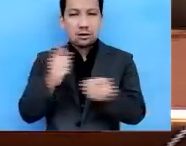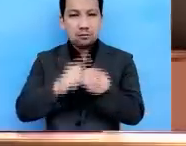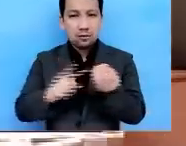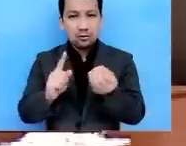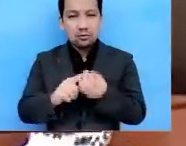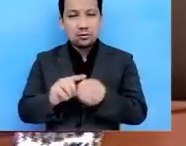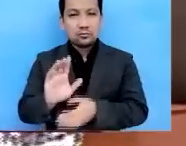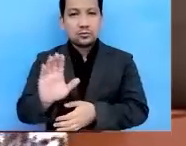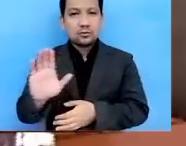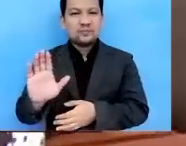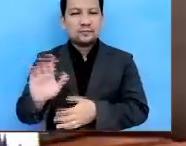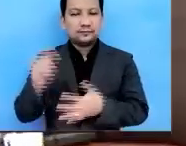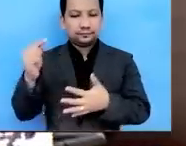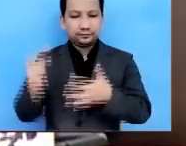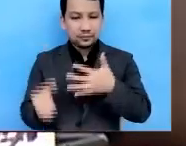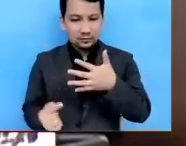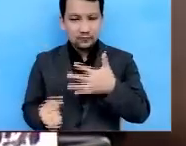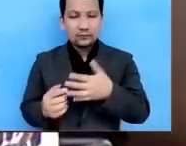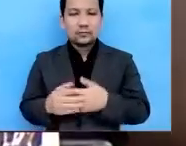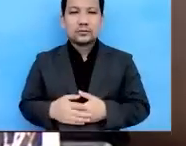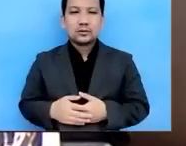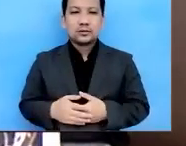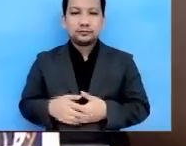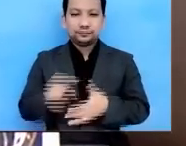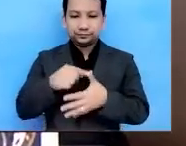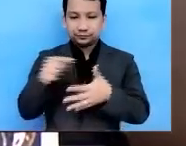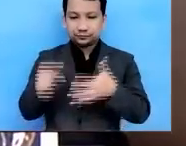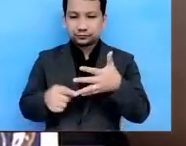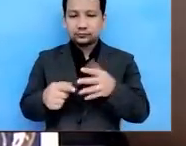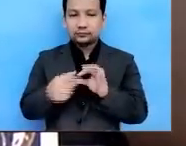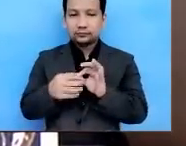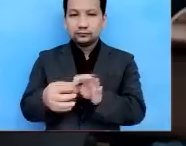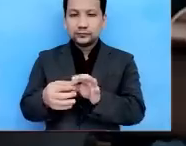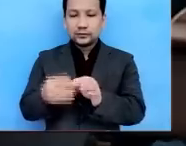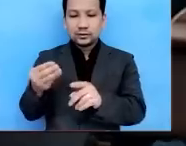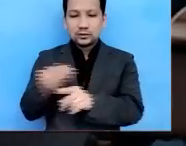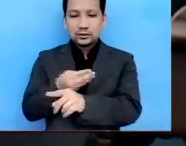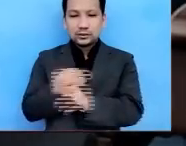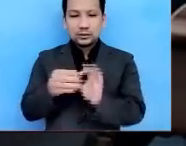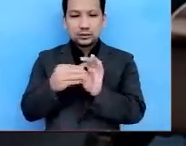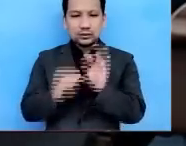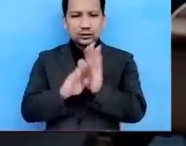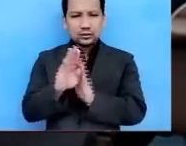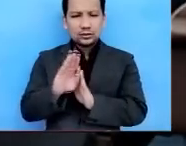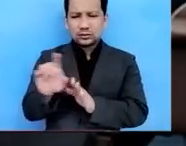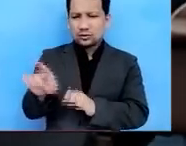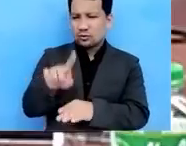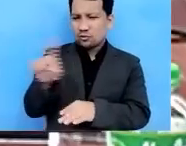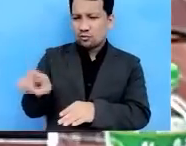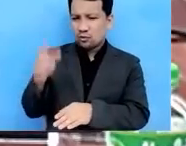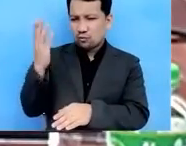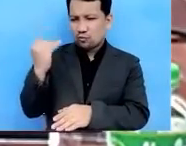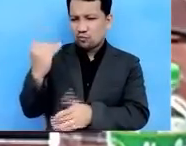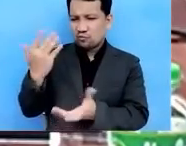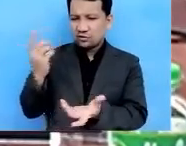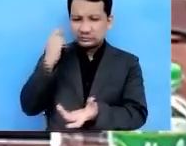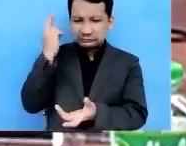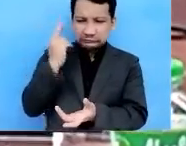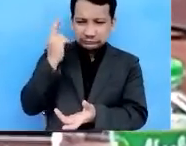implementing those functions, we need to modernize, Madam. What does EDCA add to the modernization